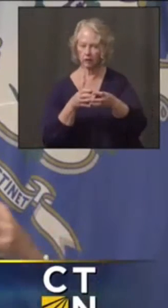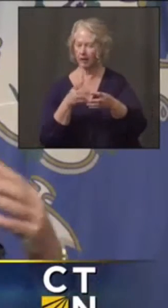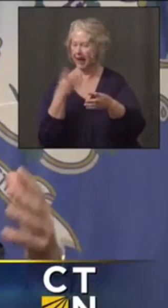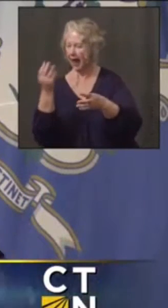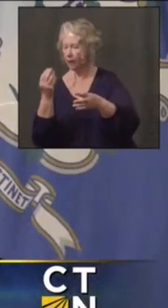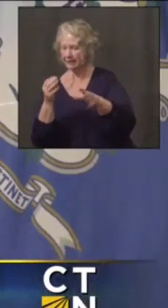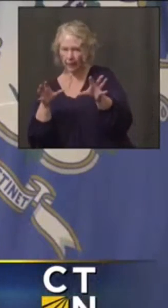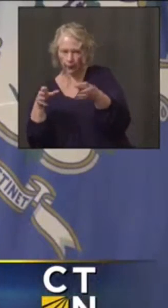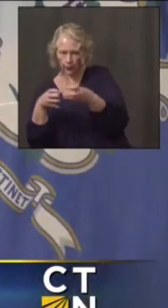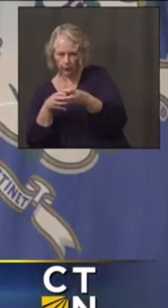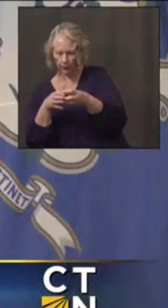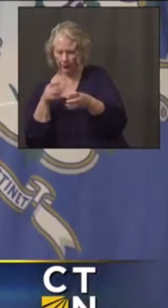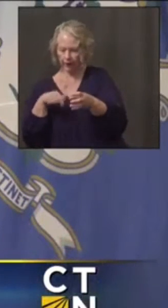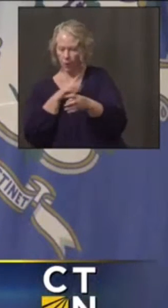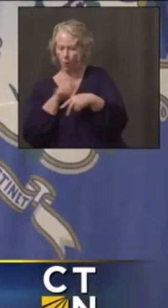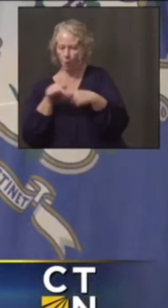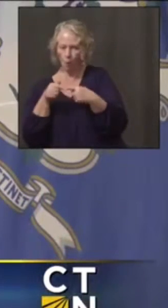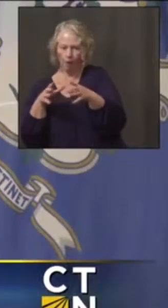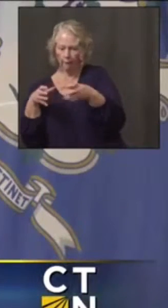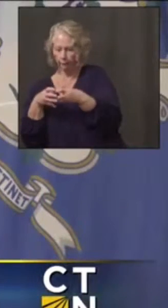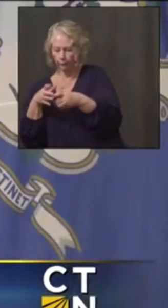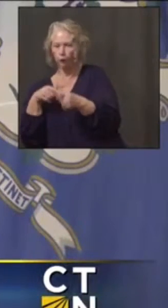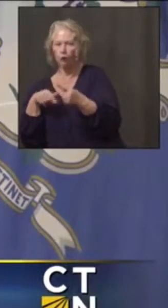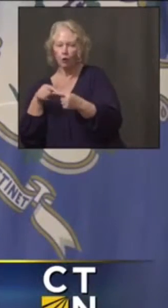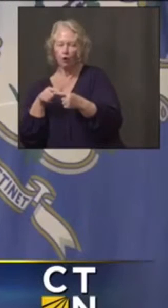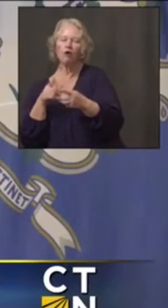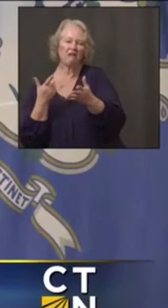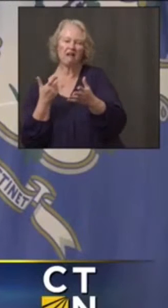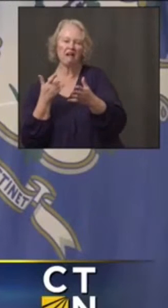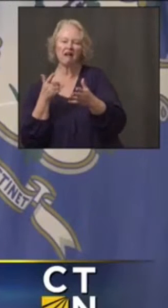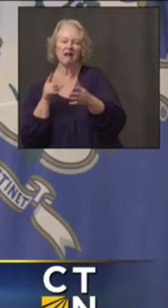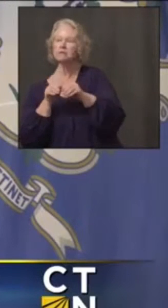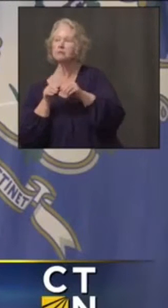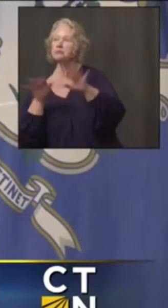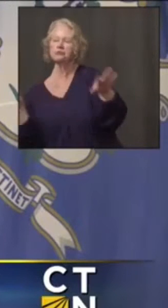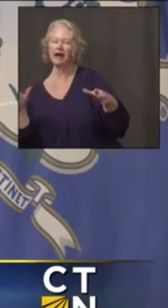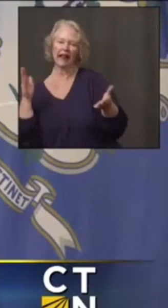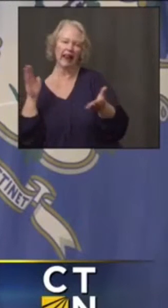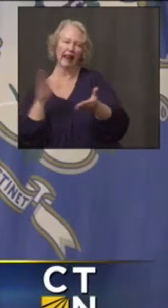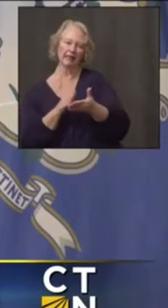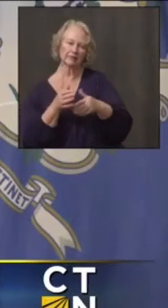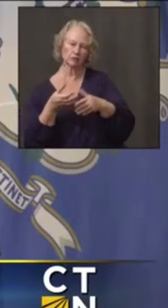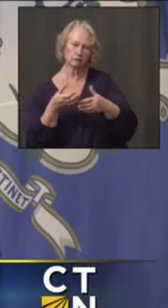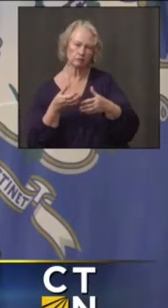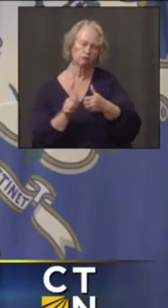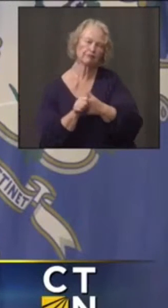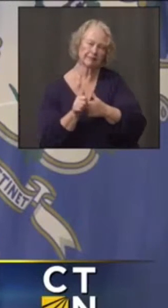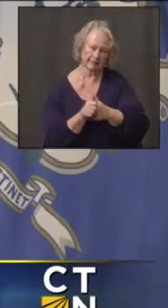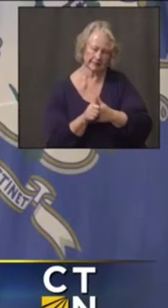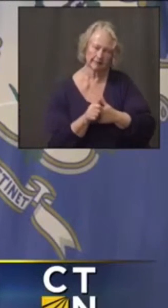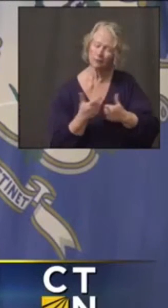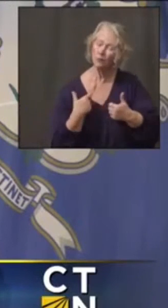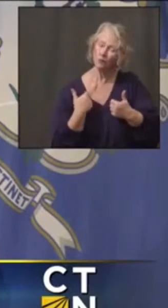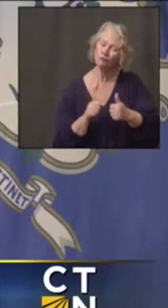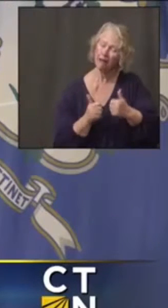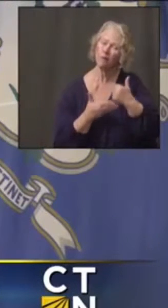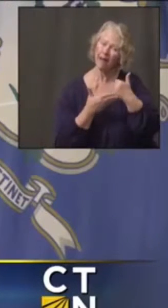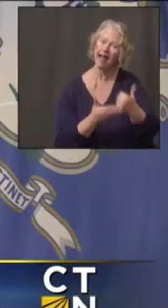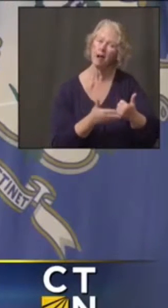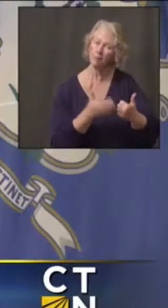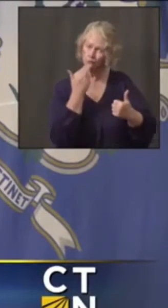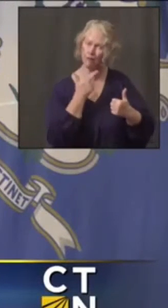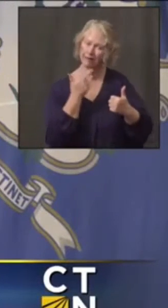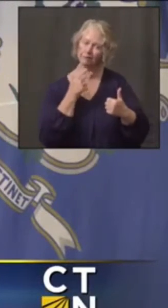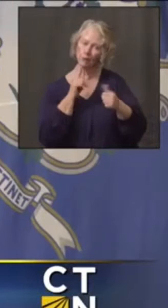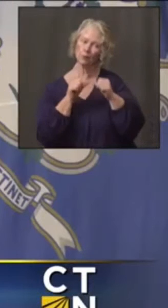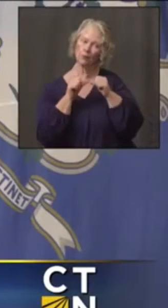environment, less likely to, contaminate anybody else. So we're doing everything we can to make it easier for the restaurants to keep going in